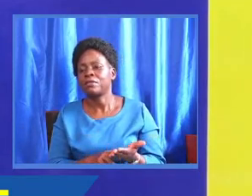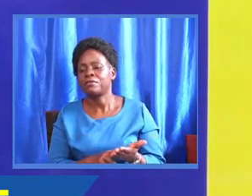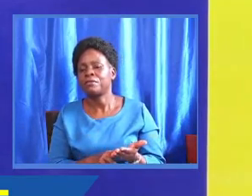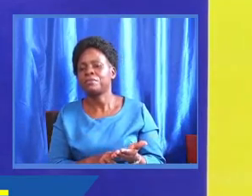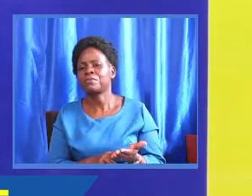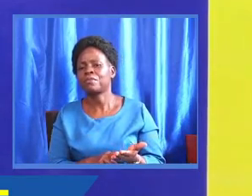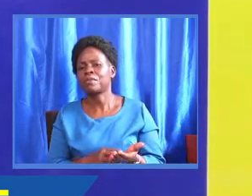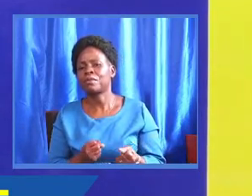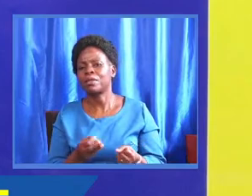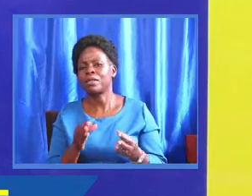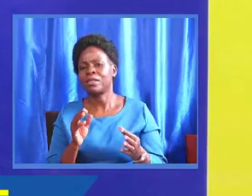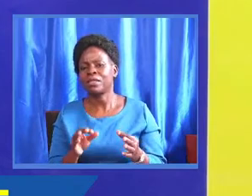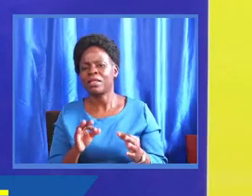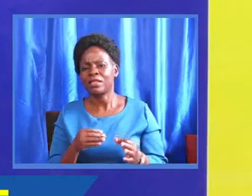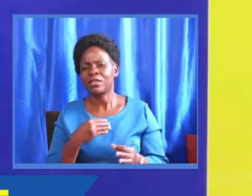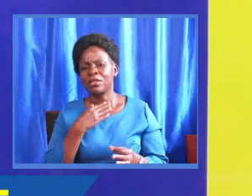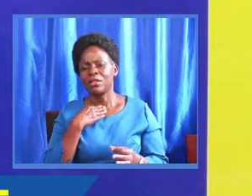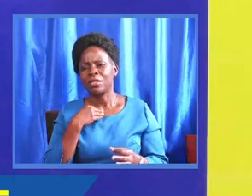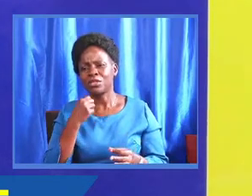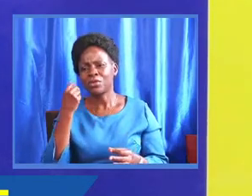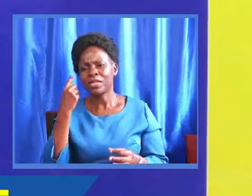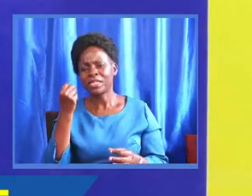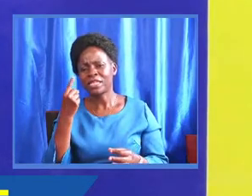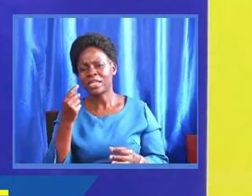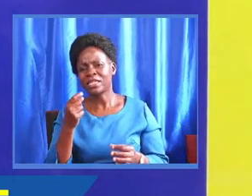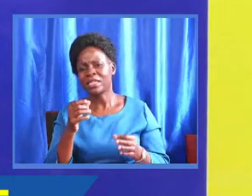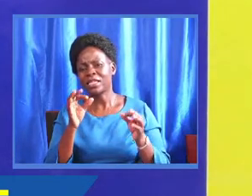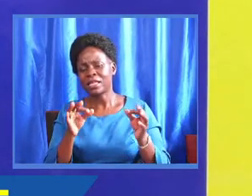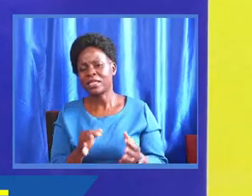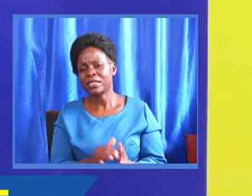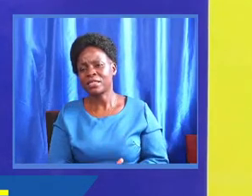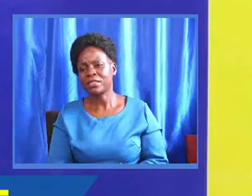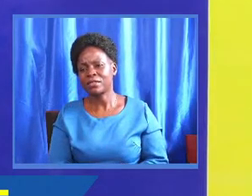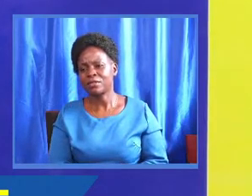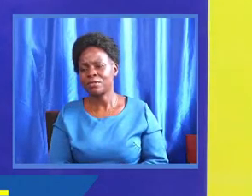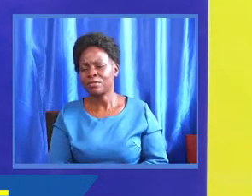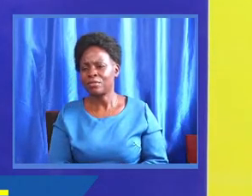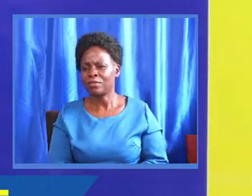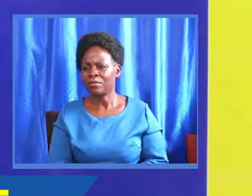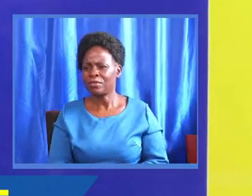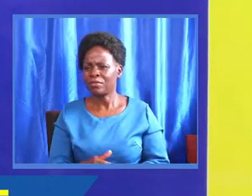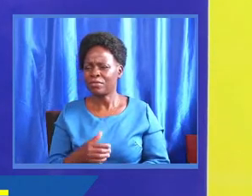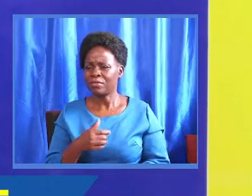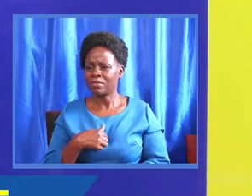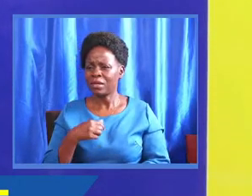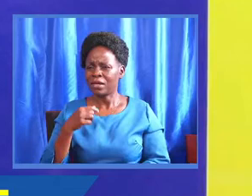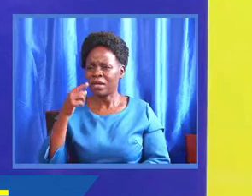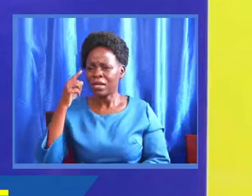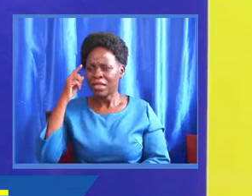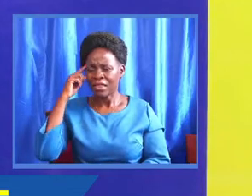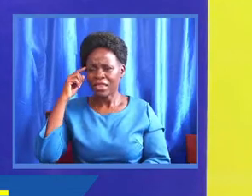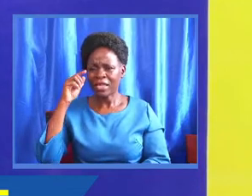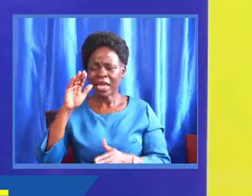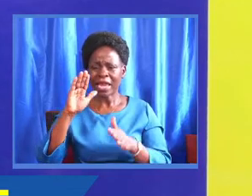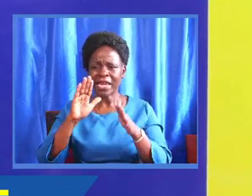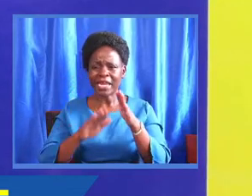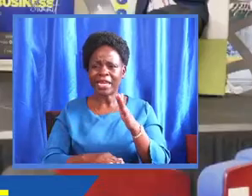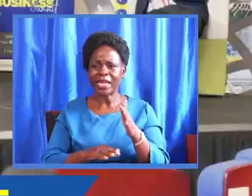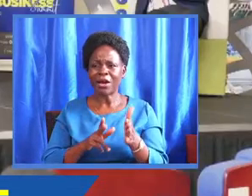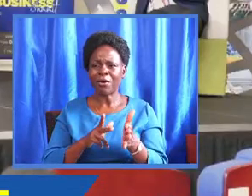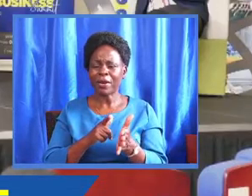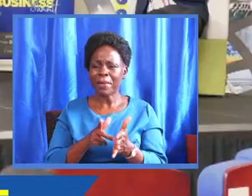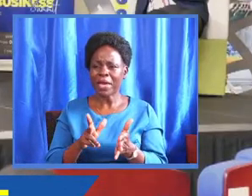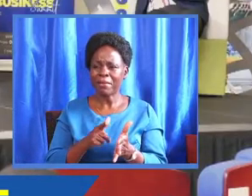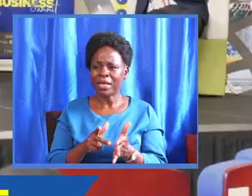are a lot of schemes. You need to understand the schemes. Okay, I think that the down payment seems to worry people a lot. I have had